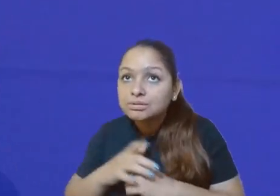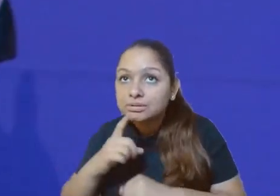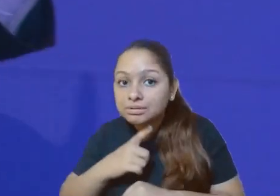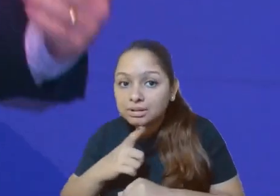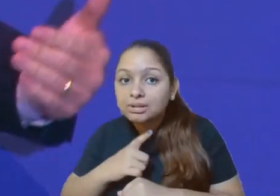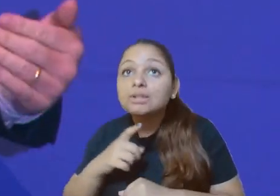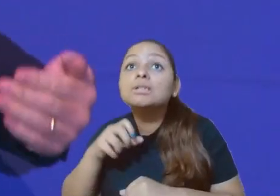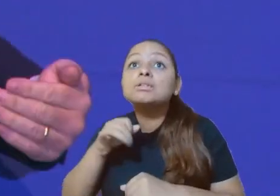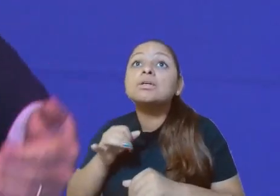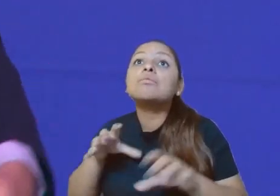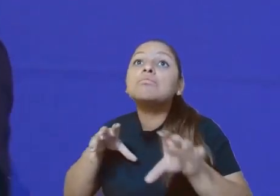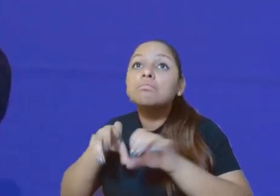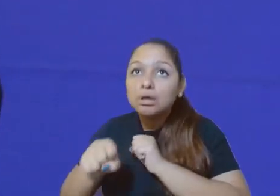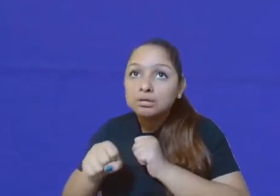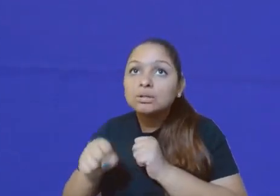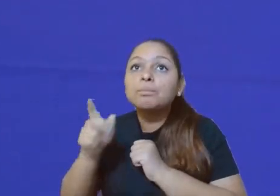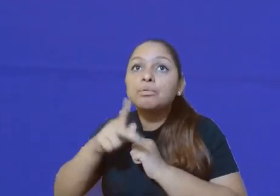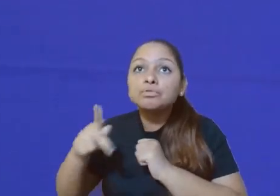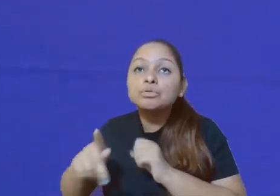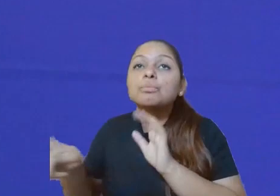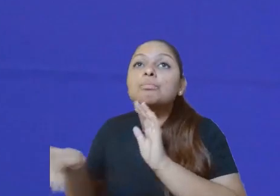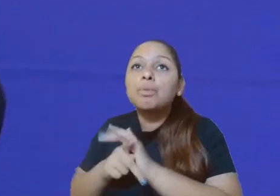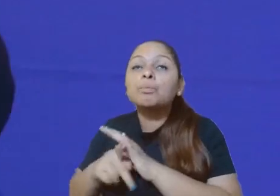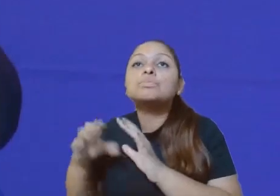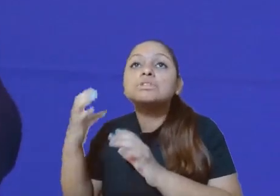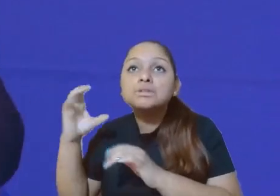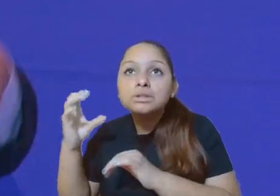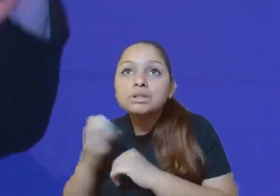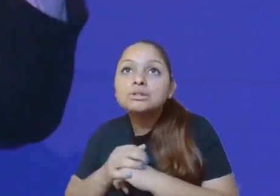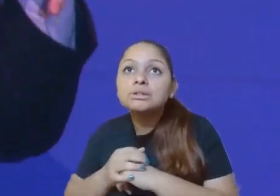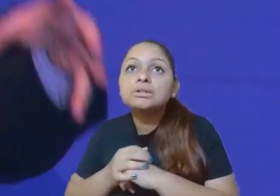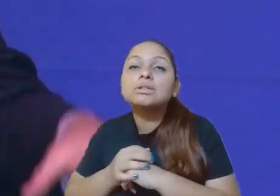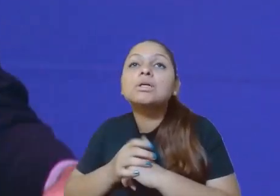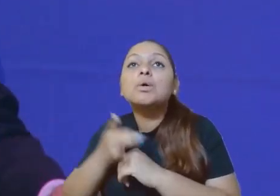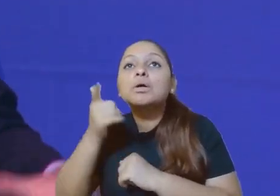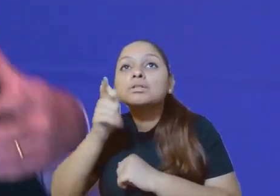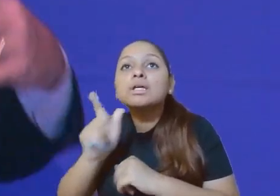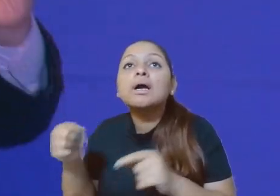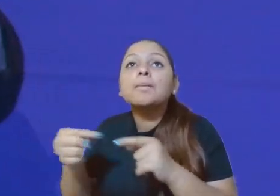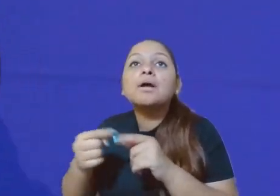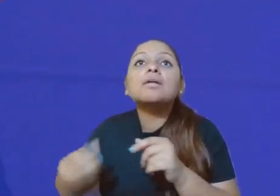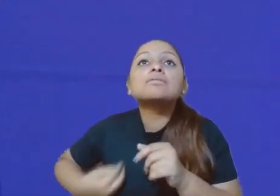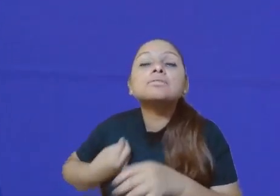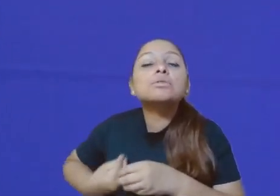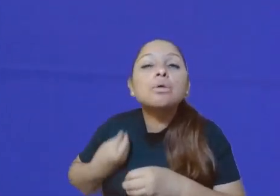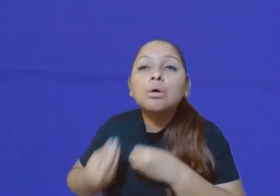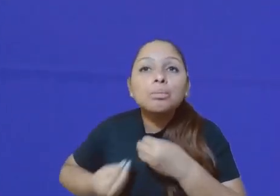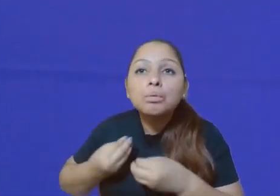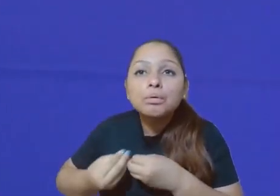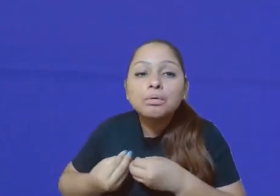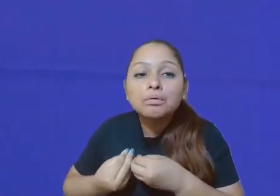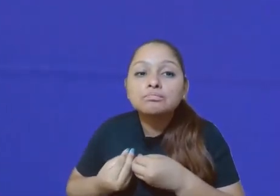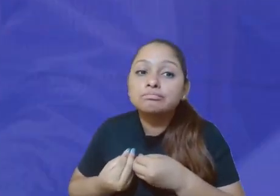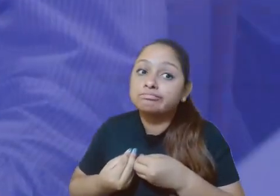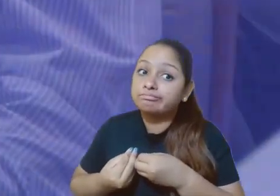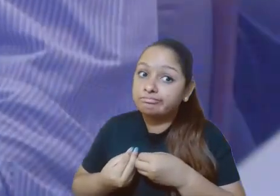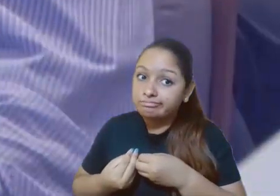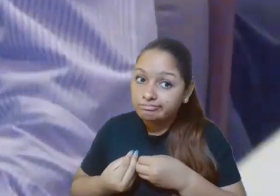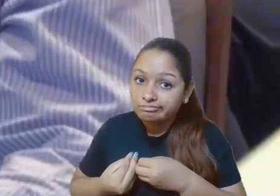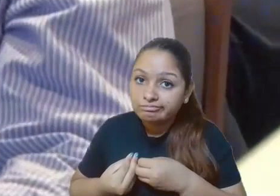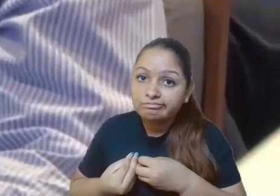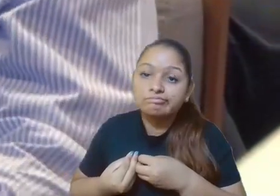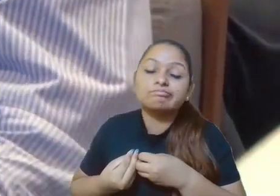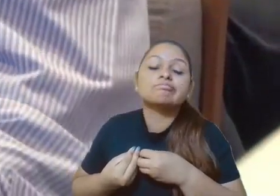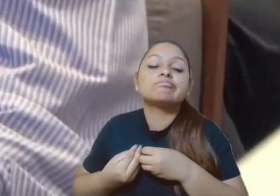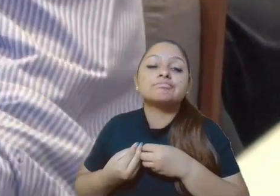professor, how does this work? We have seen now, recently, some university, important universities here in Brazil, trying to